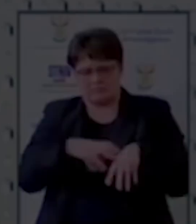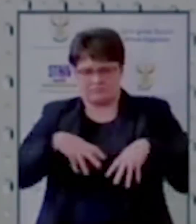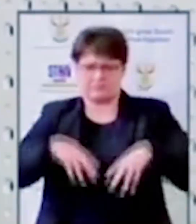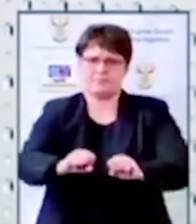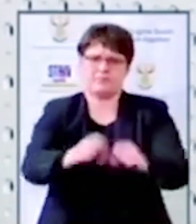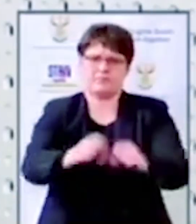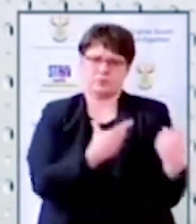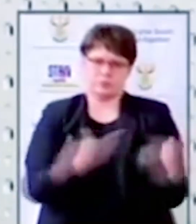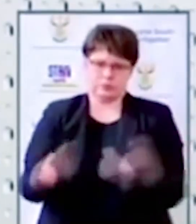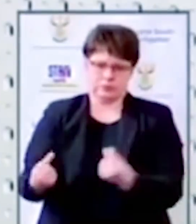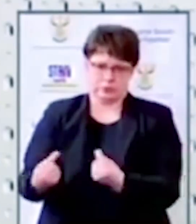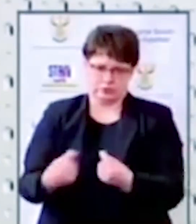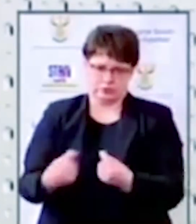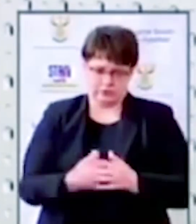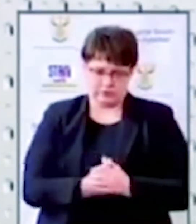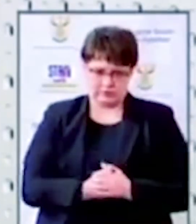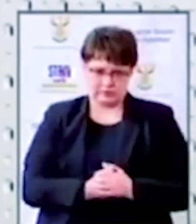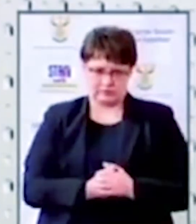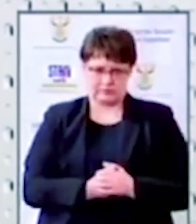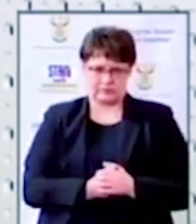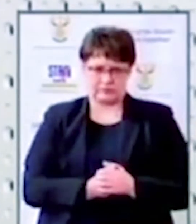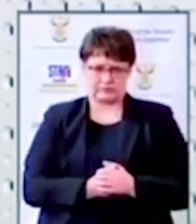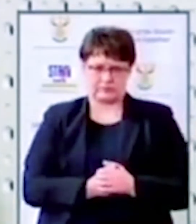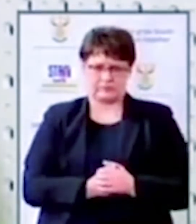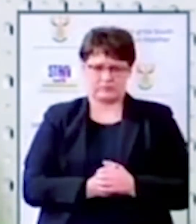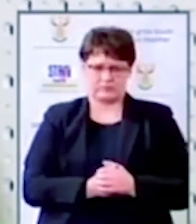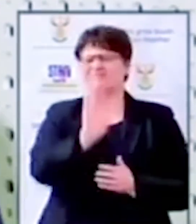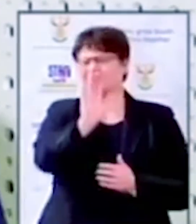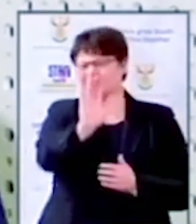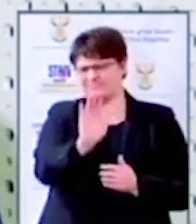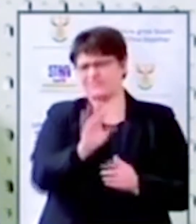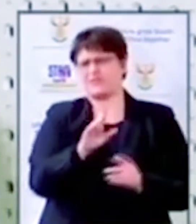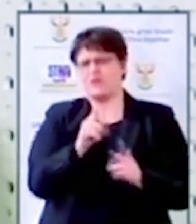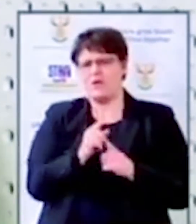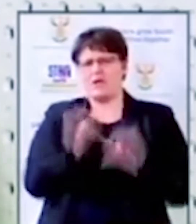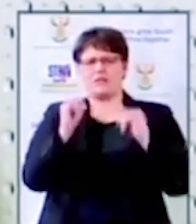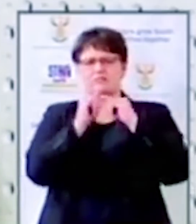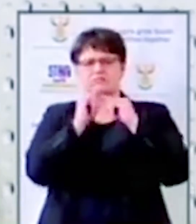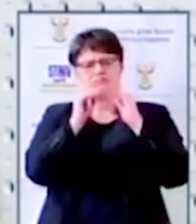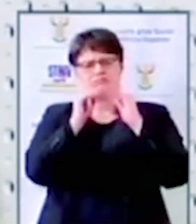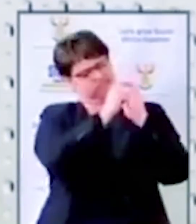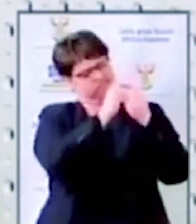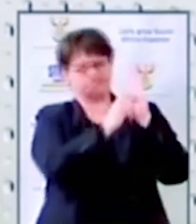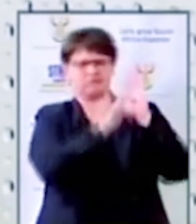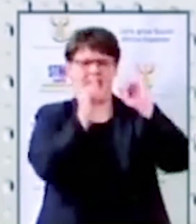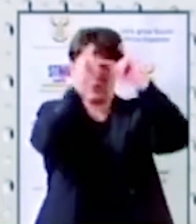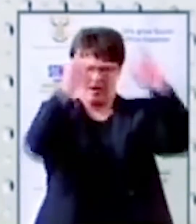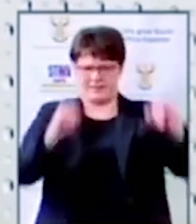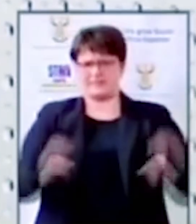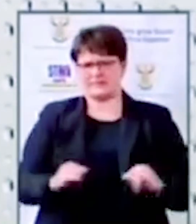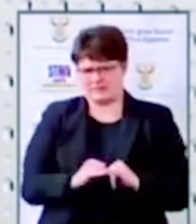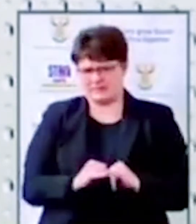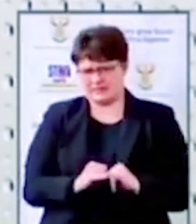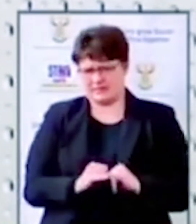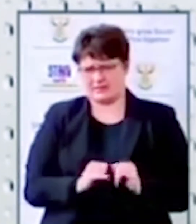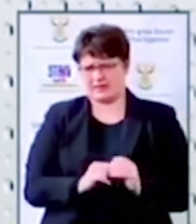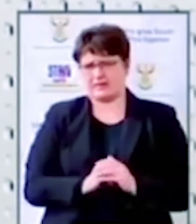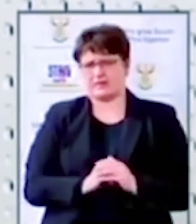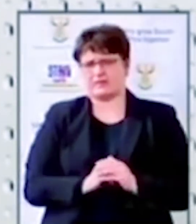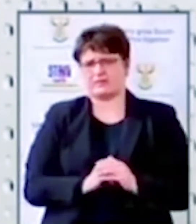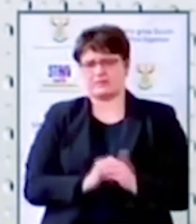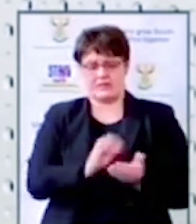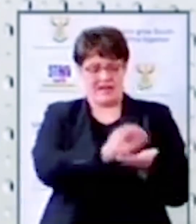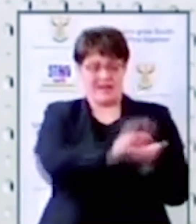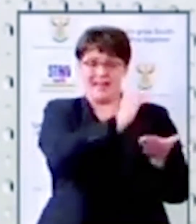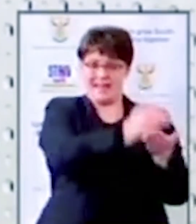growth. Let me outline, Madam Speaker, our updated